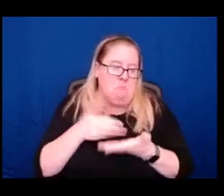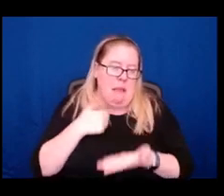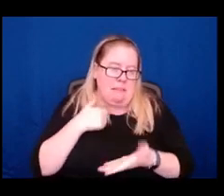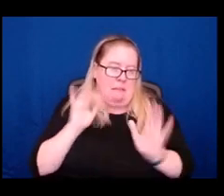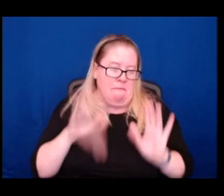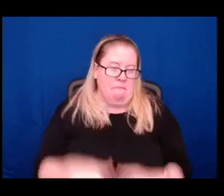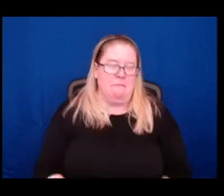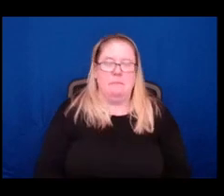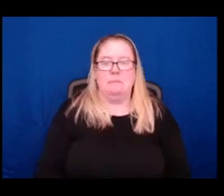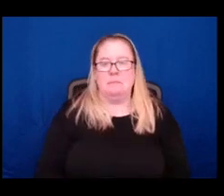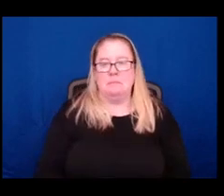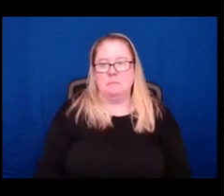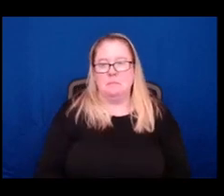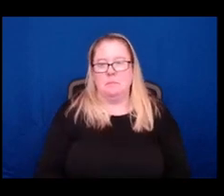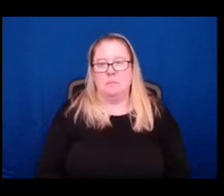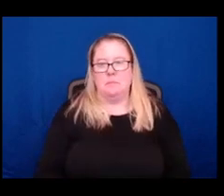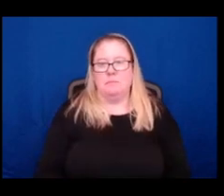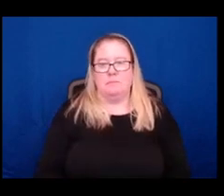Beautiful.